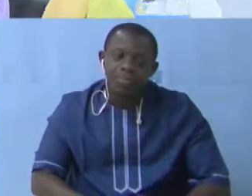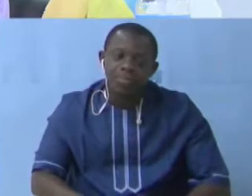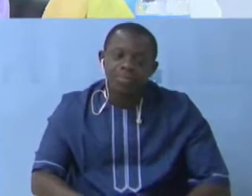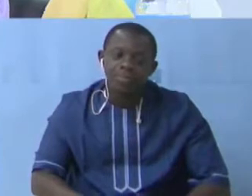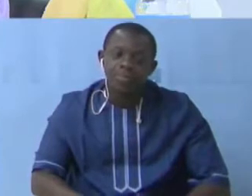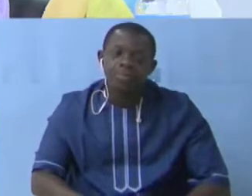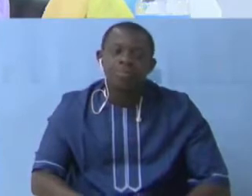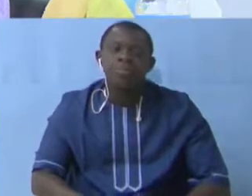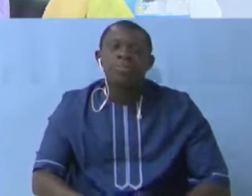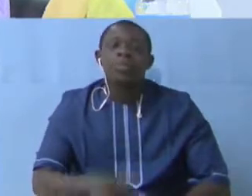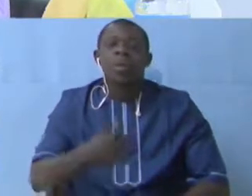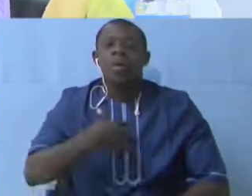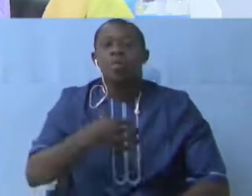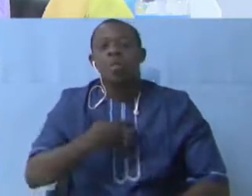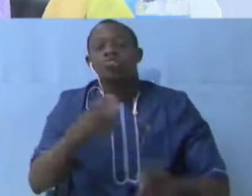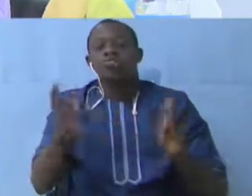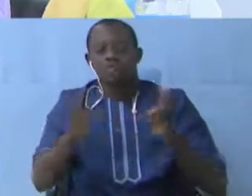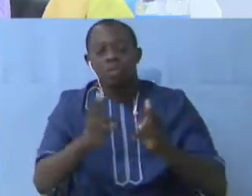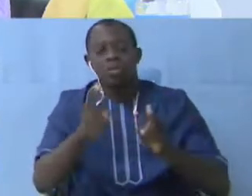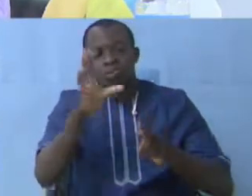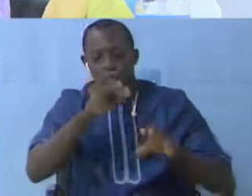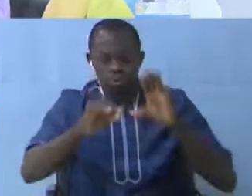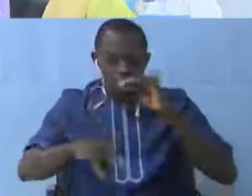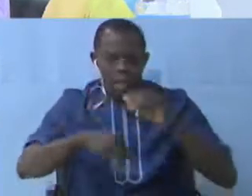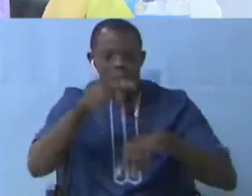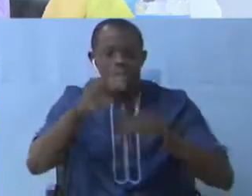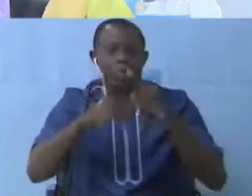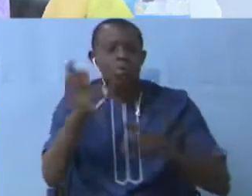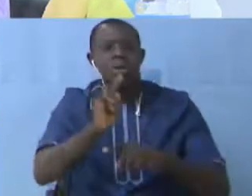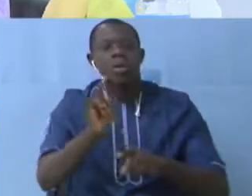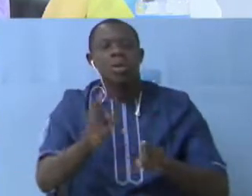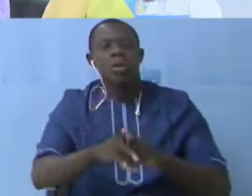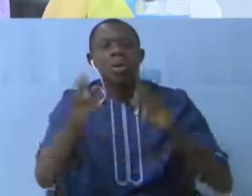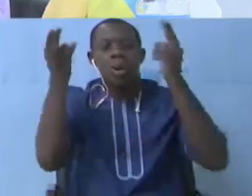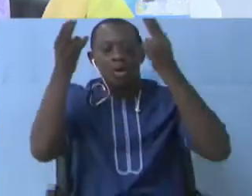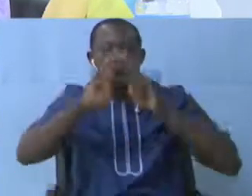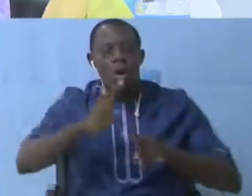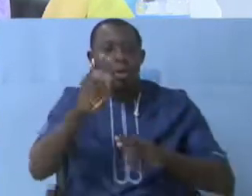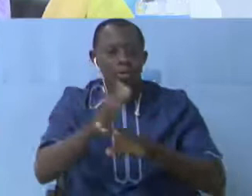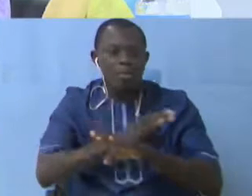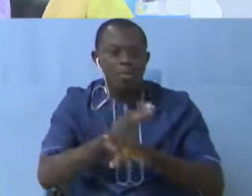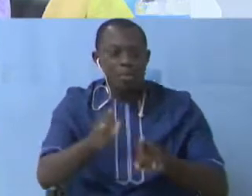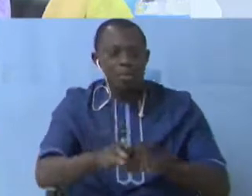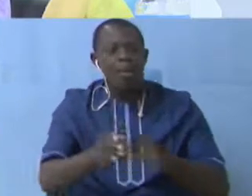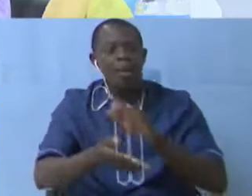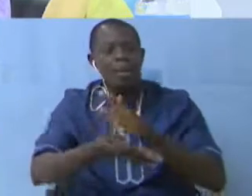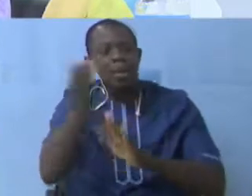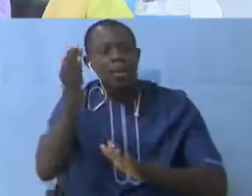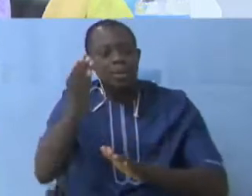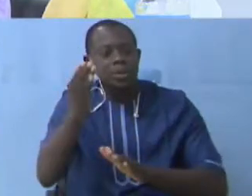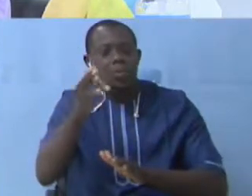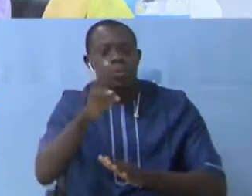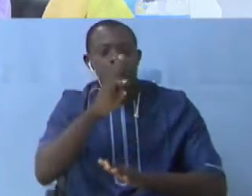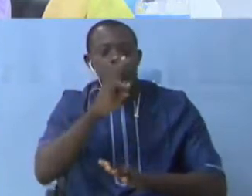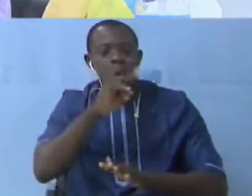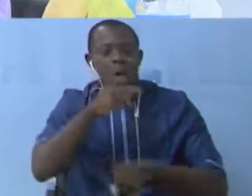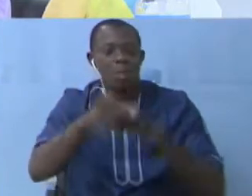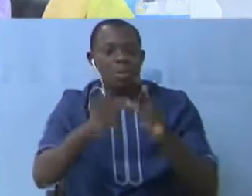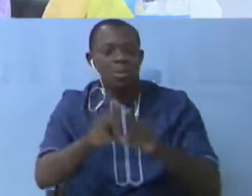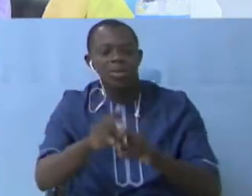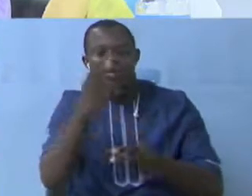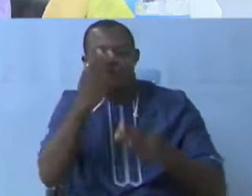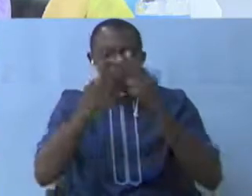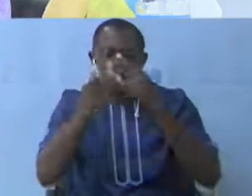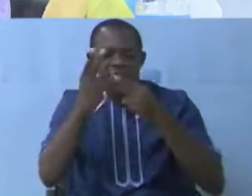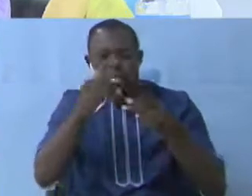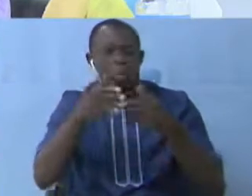want briefly also to talk about a law that was passed also whose effect has been quite dramatic on